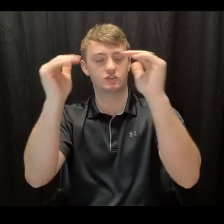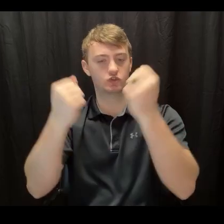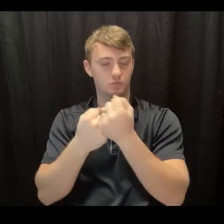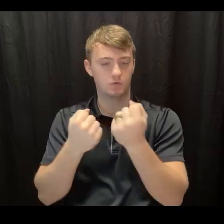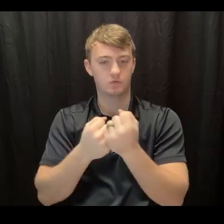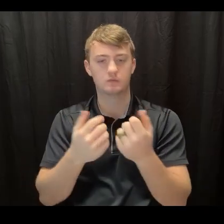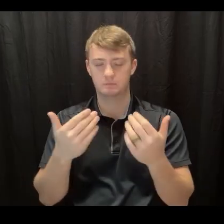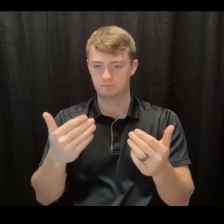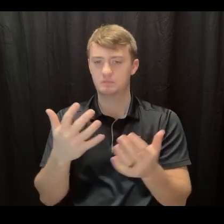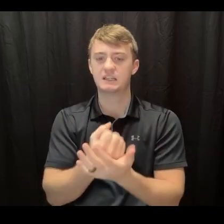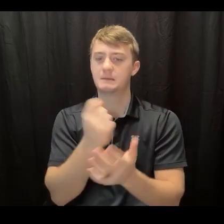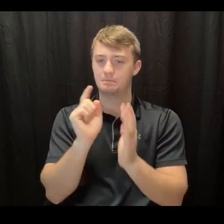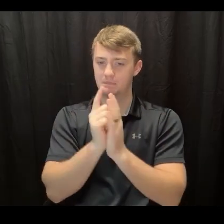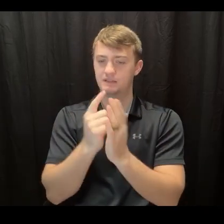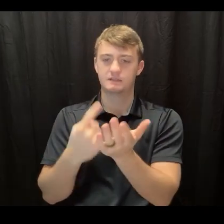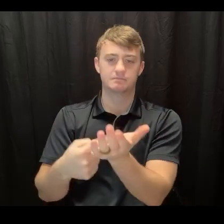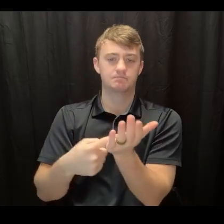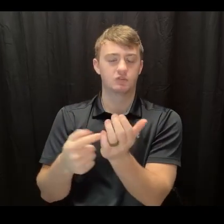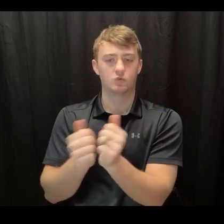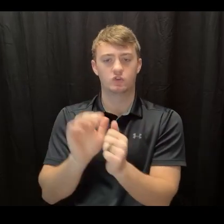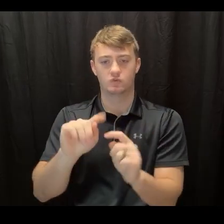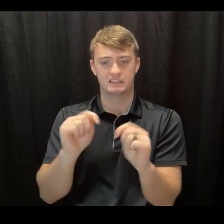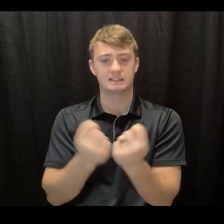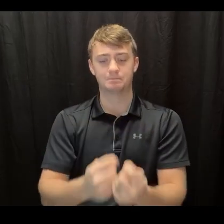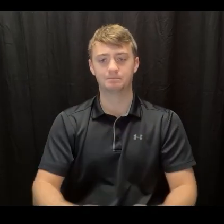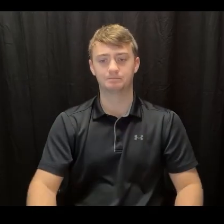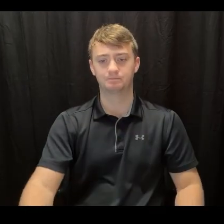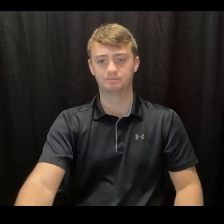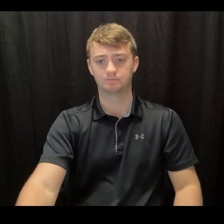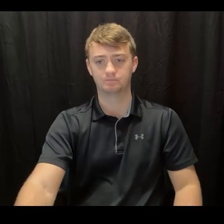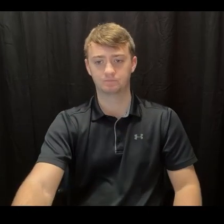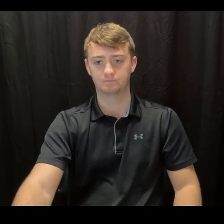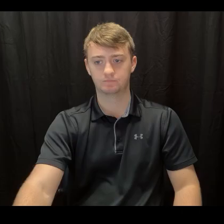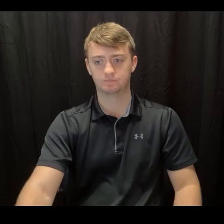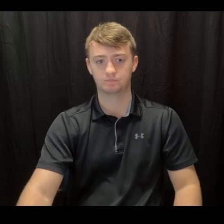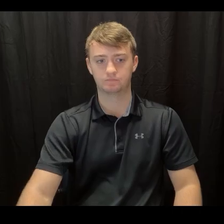supports? Take a minute and discuss with your team.